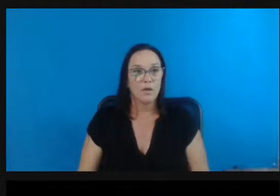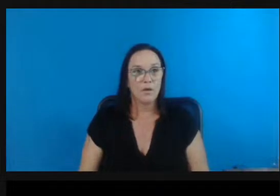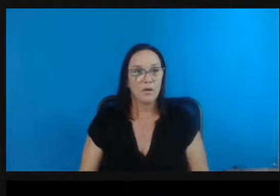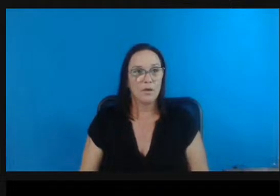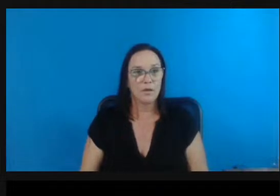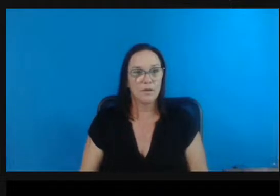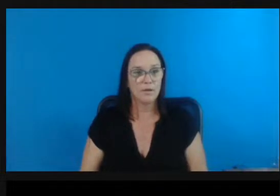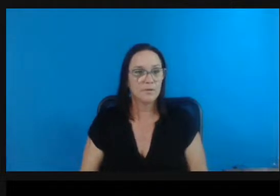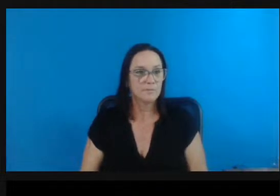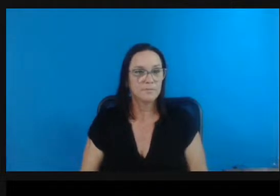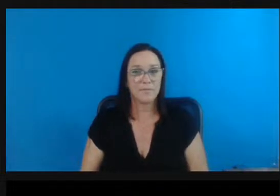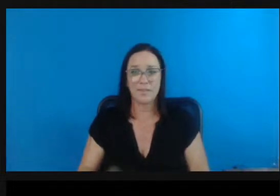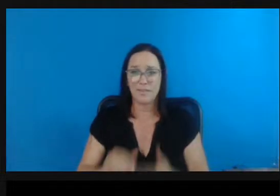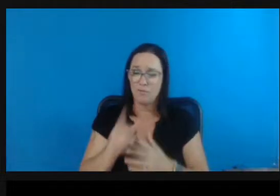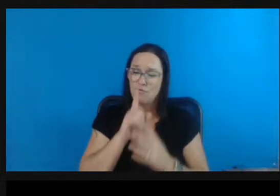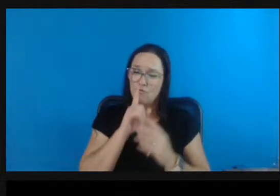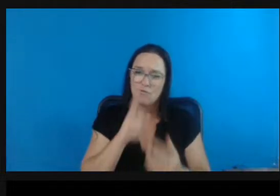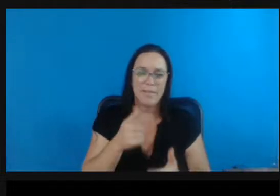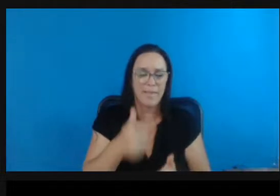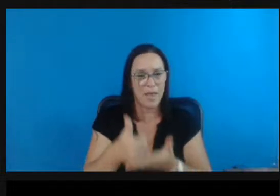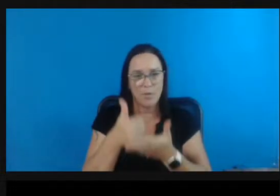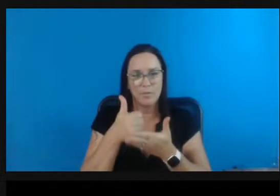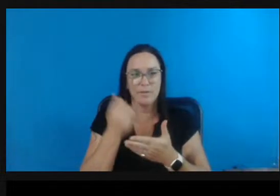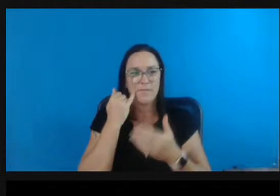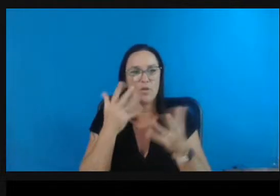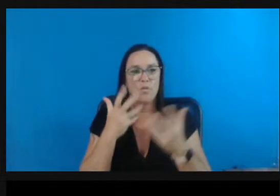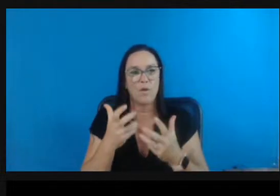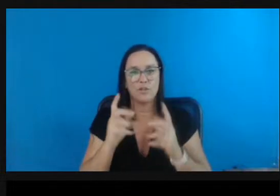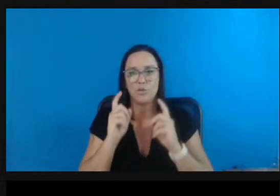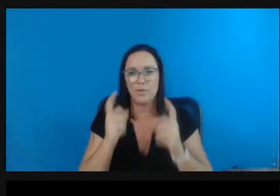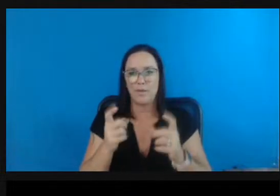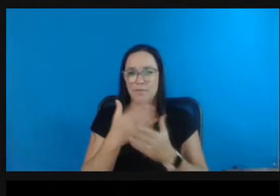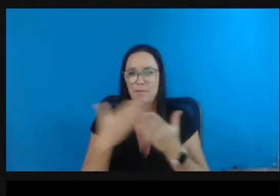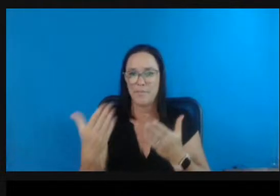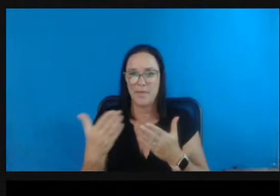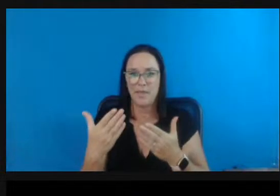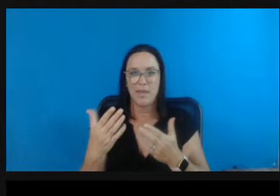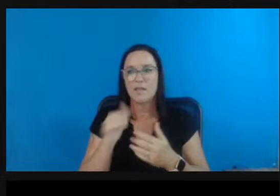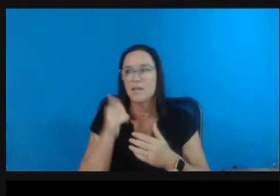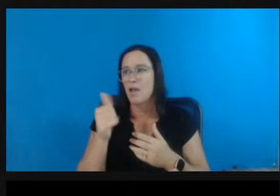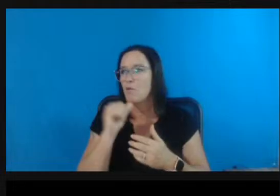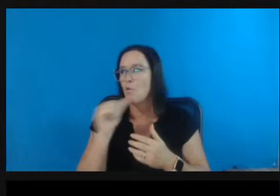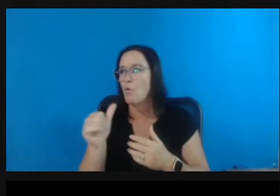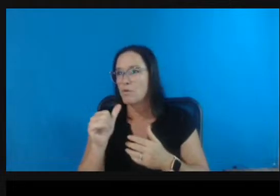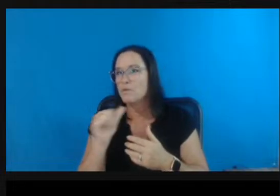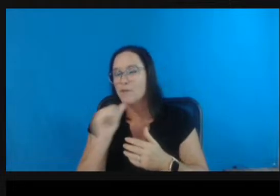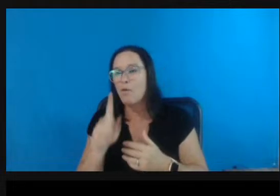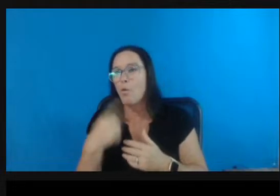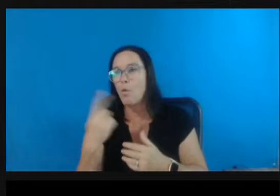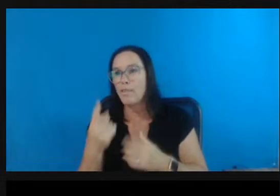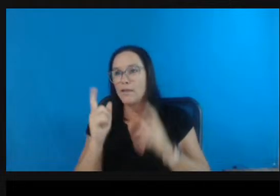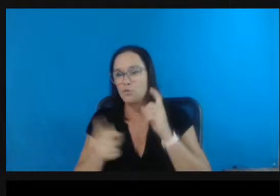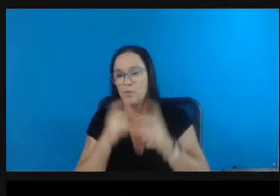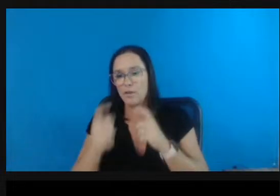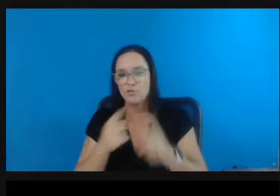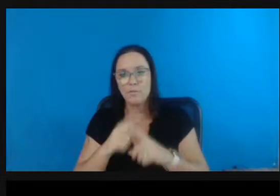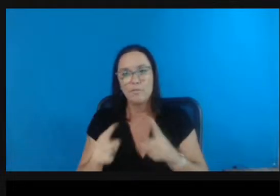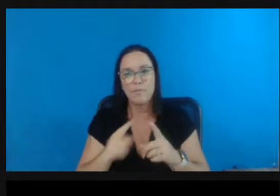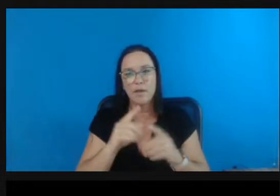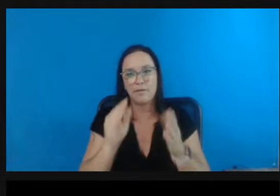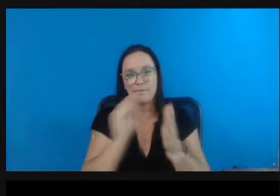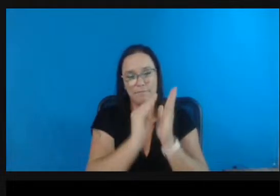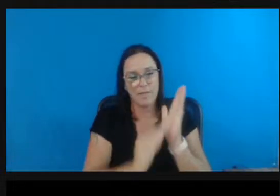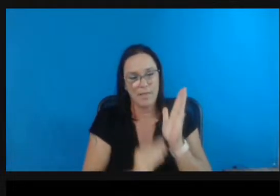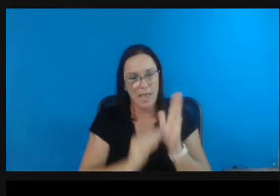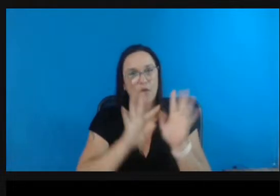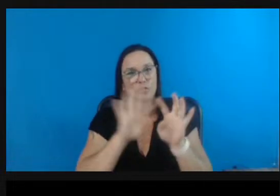That one really does help us out. Like if you want to contribute and go outside of just the normal donations, filling out the survey